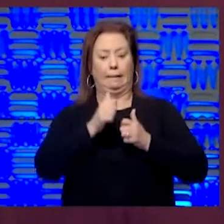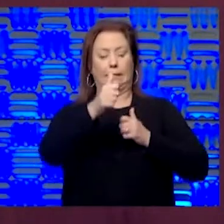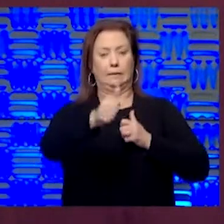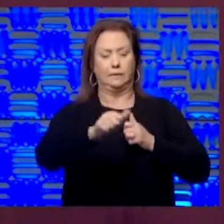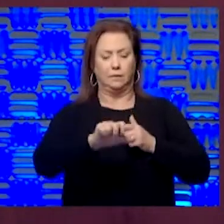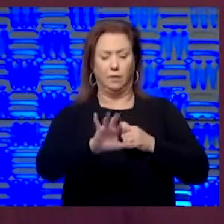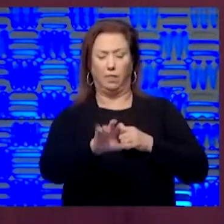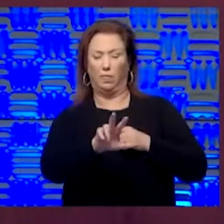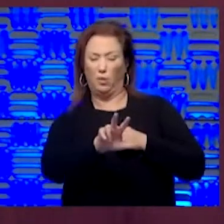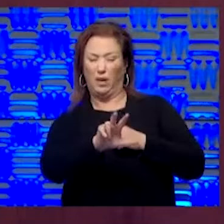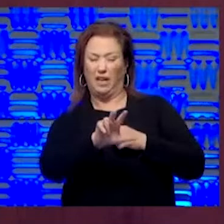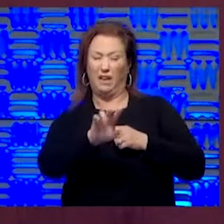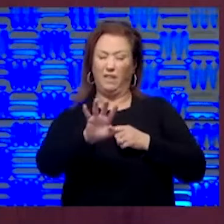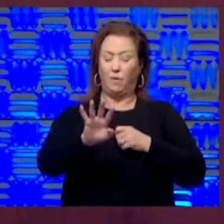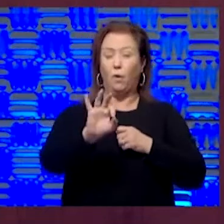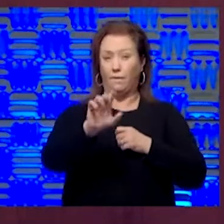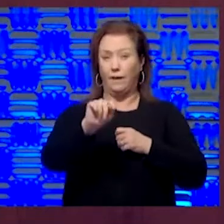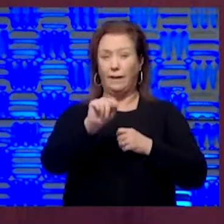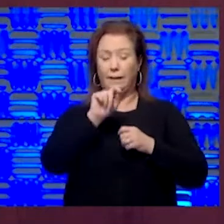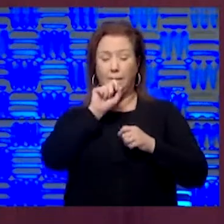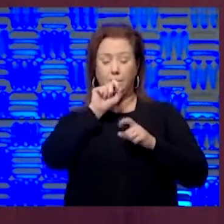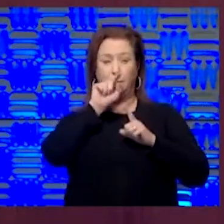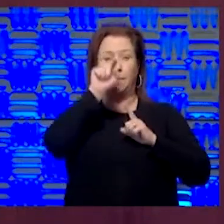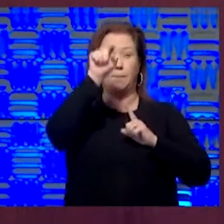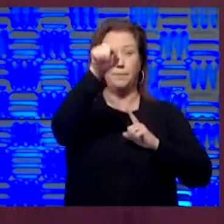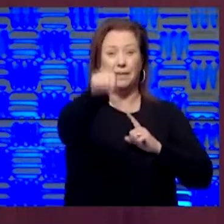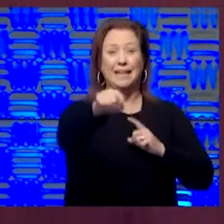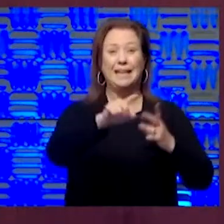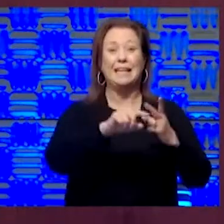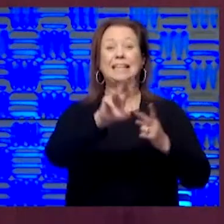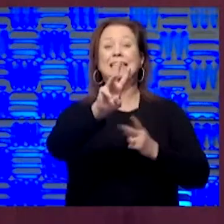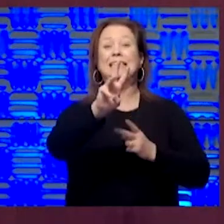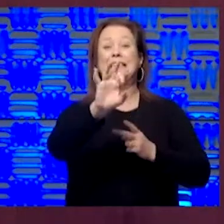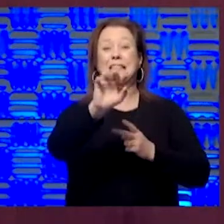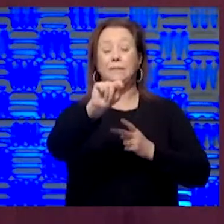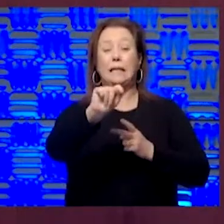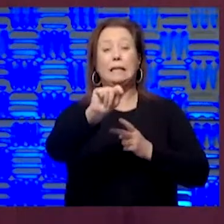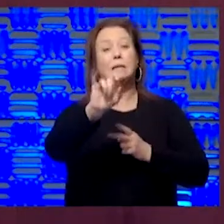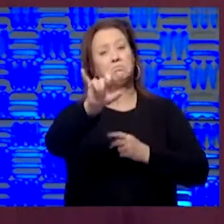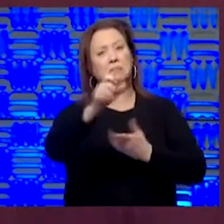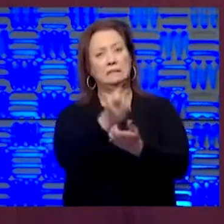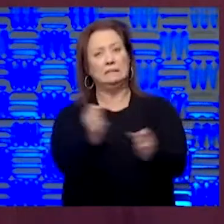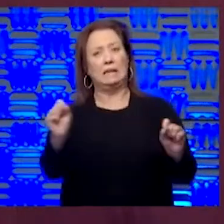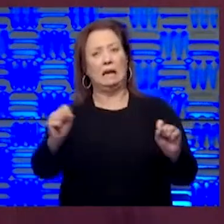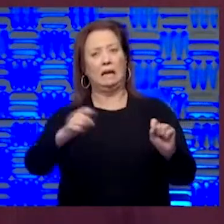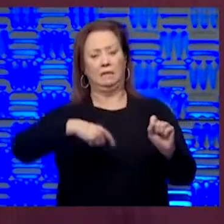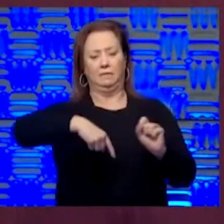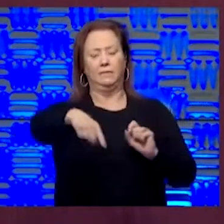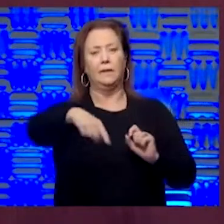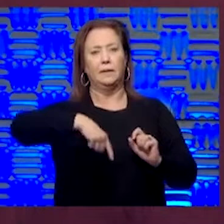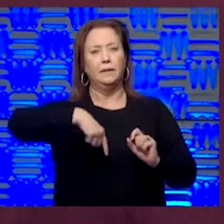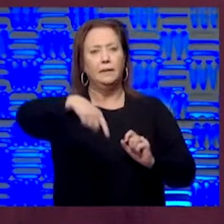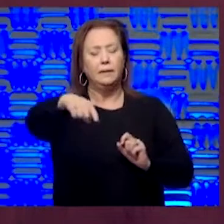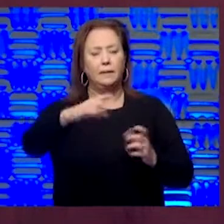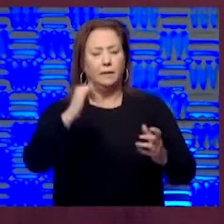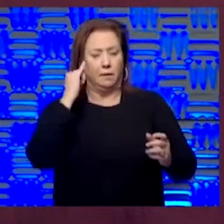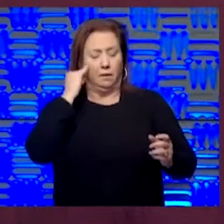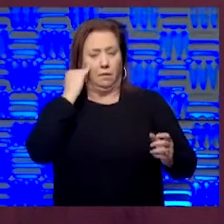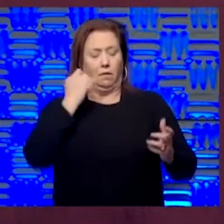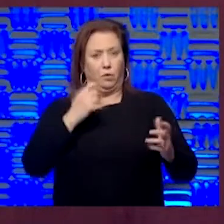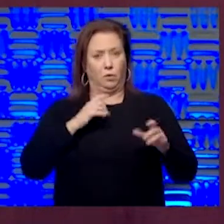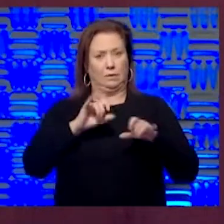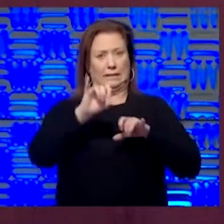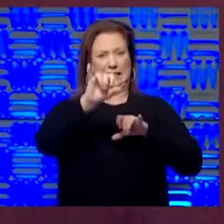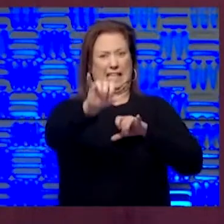3 to 4 feet is really a long distance. 6 feet is a very good, safe distance. And so, if you can